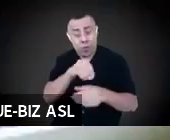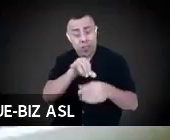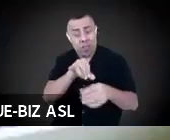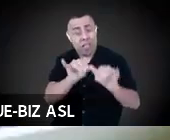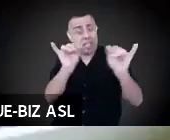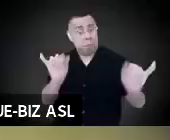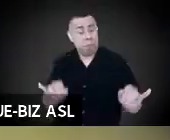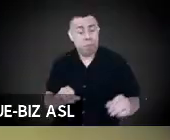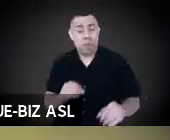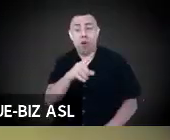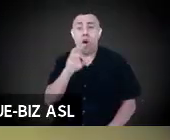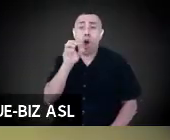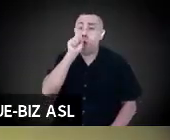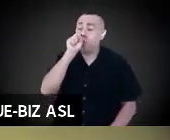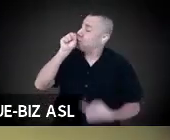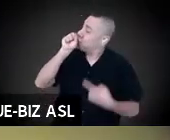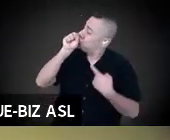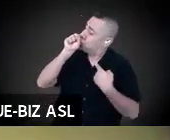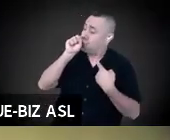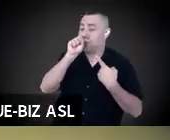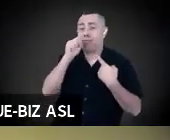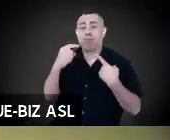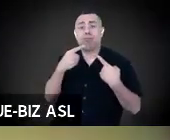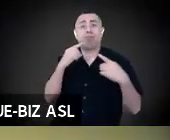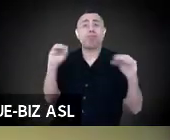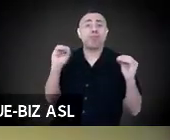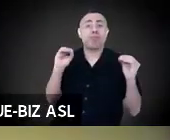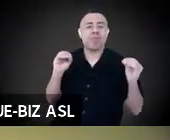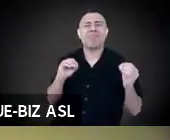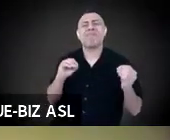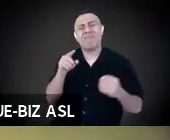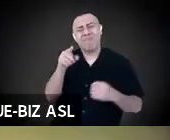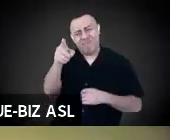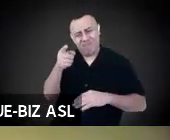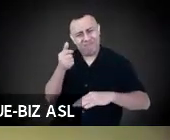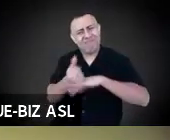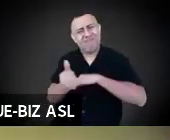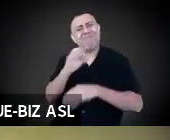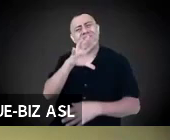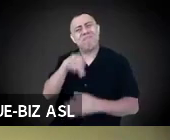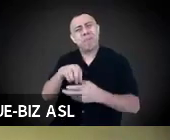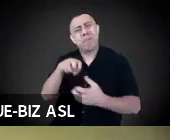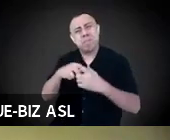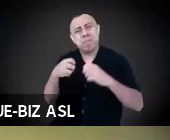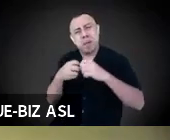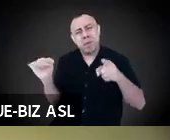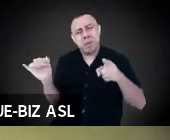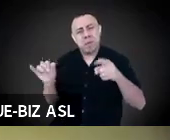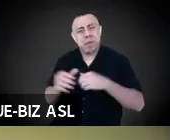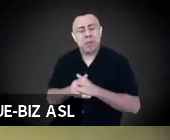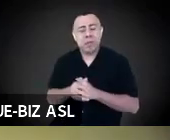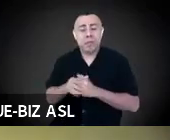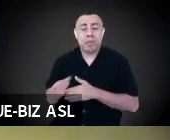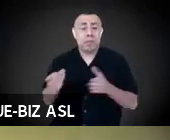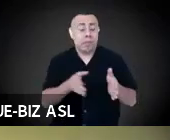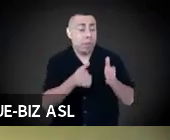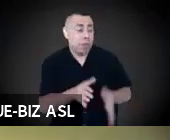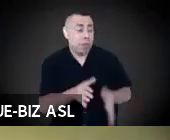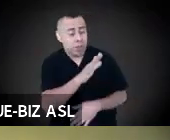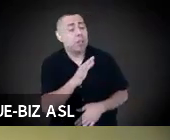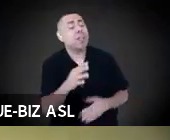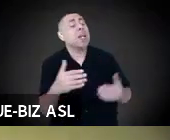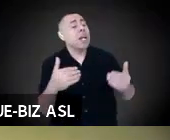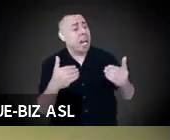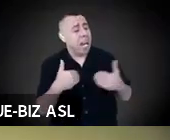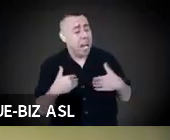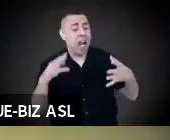problem. There are stories out there about police officers who are doing something, who are saying